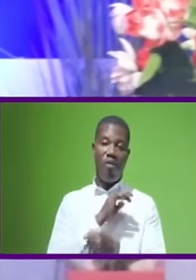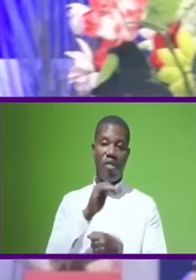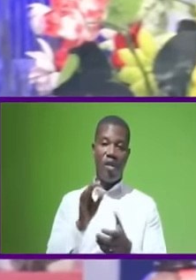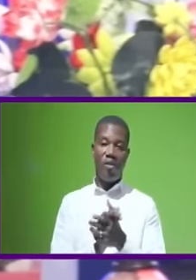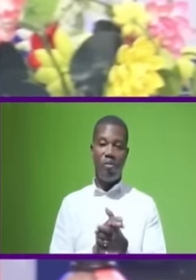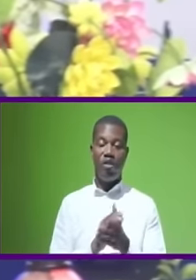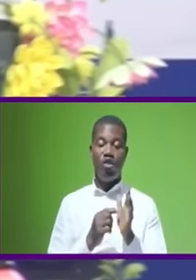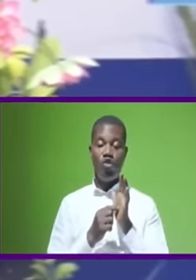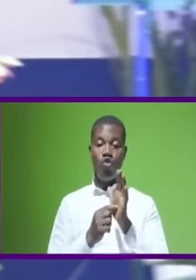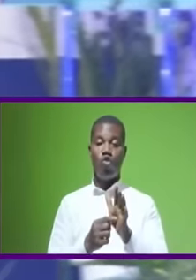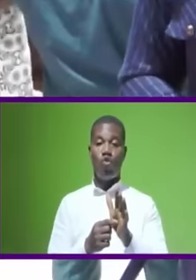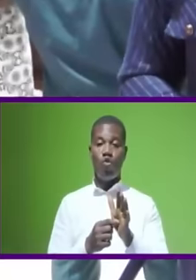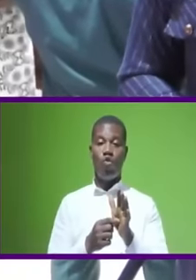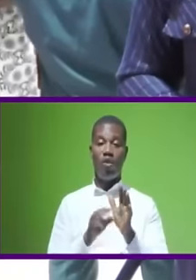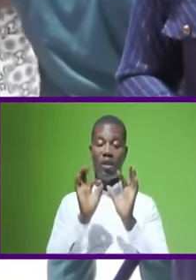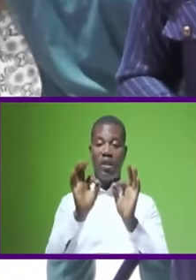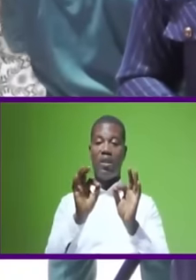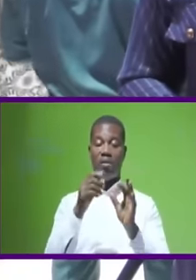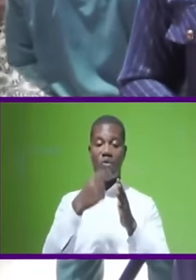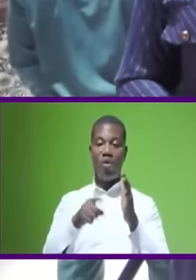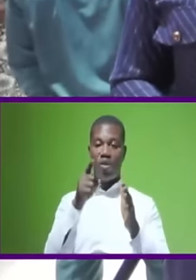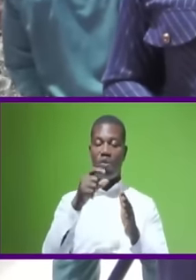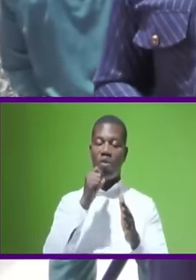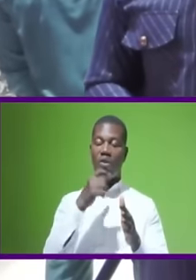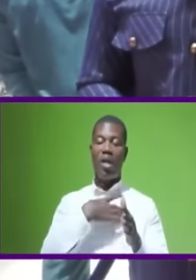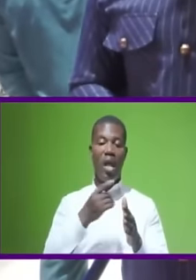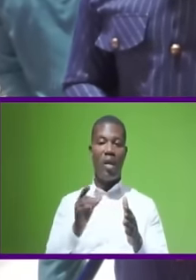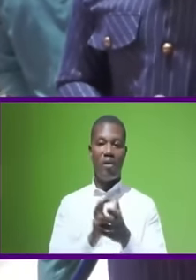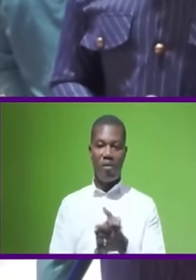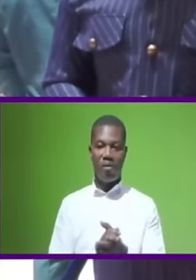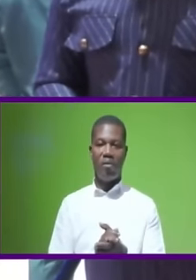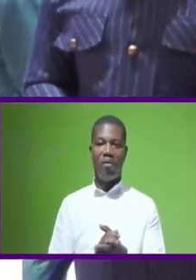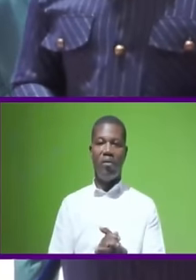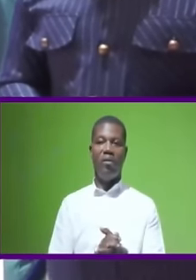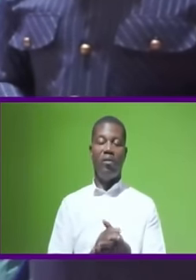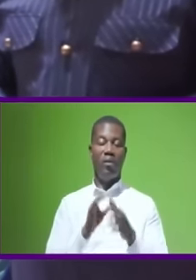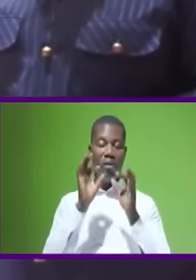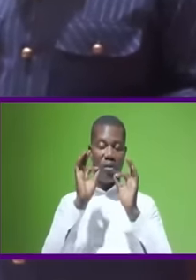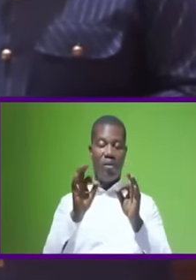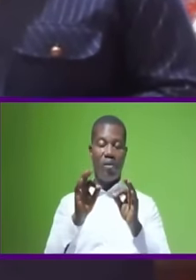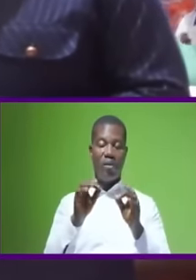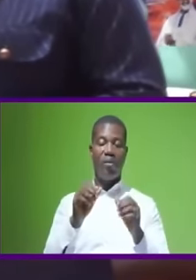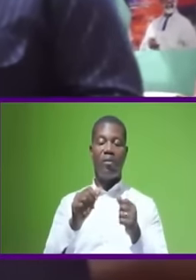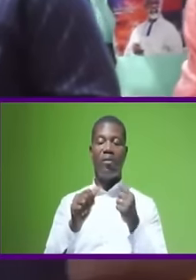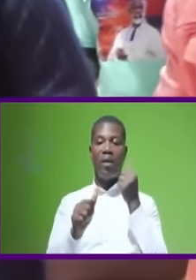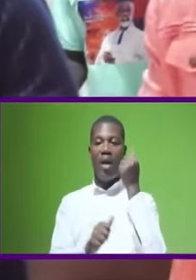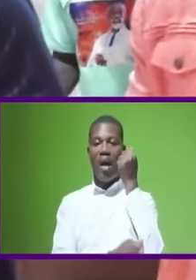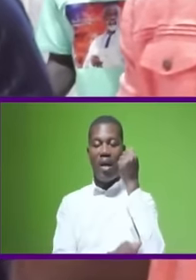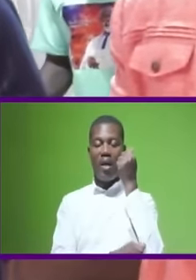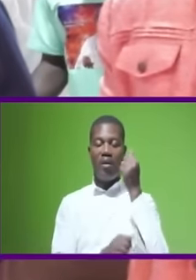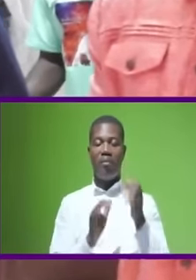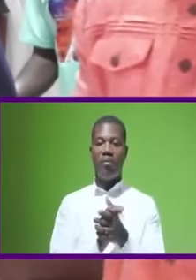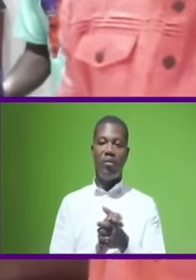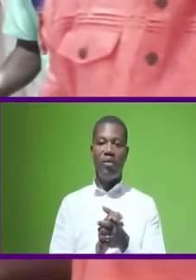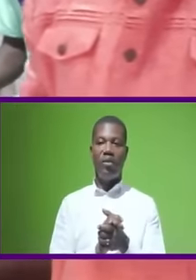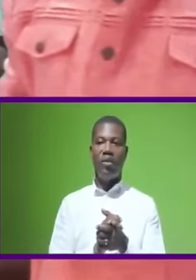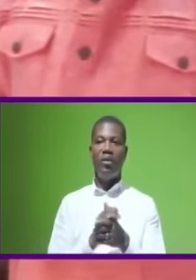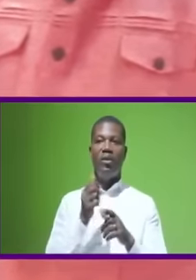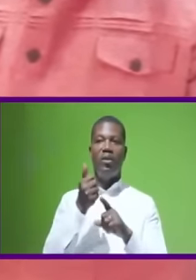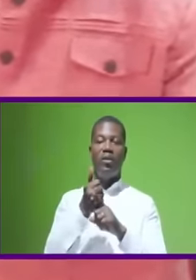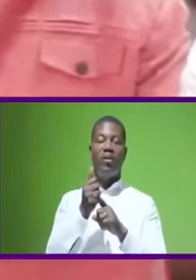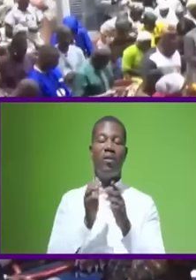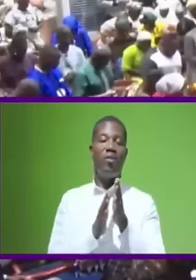want what's the one? Adam, which land, what's the one? John one a